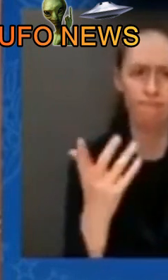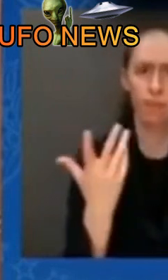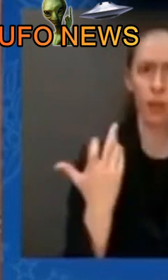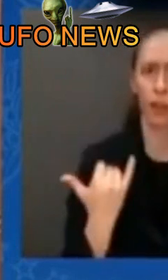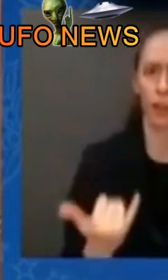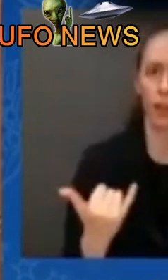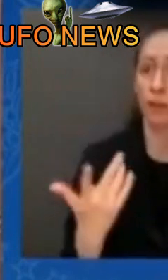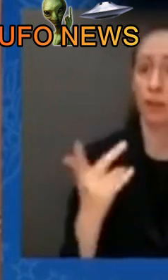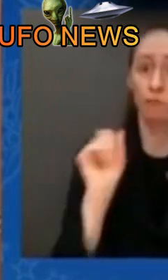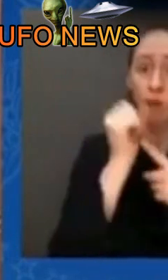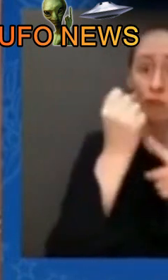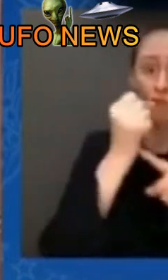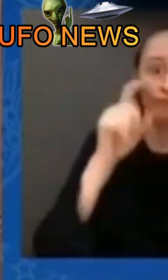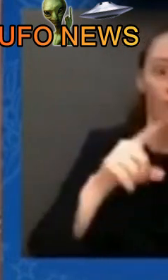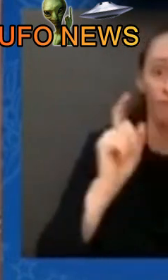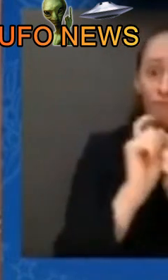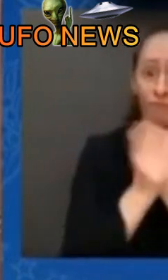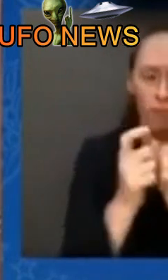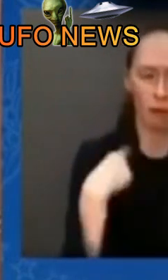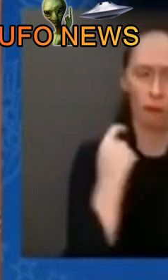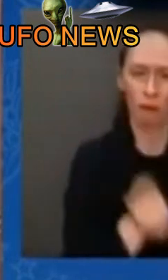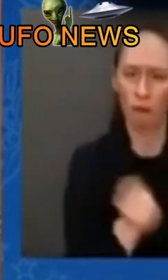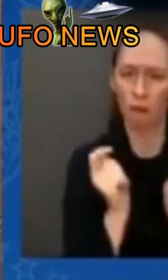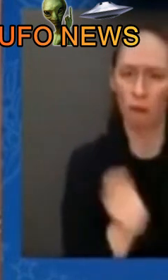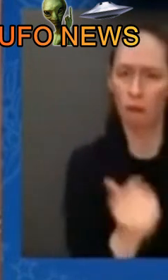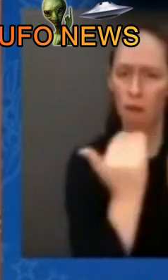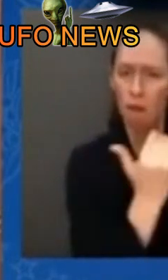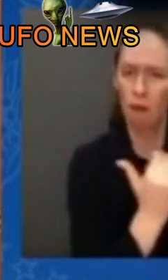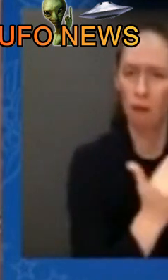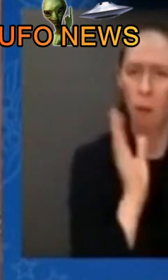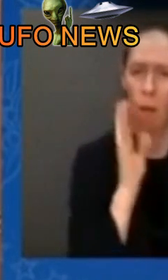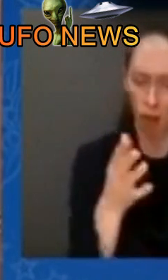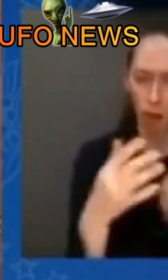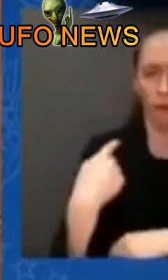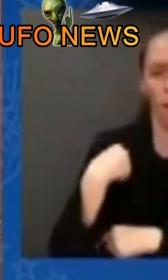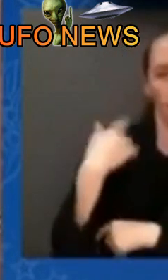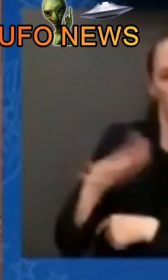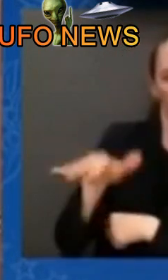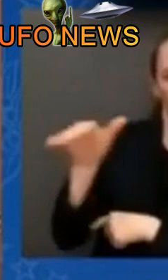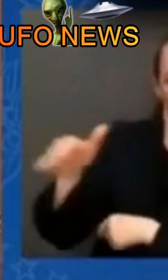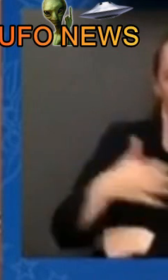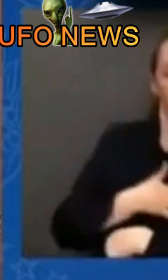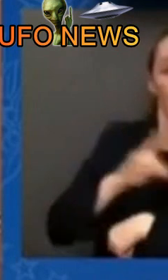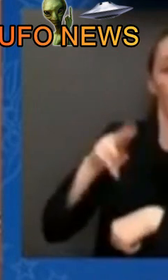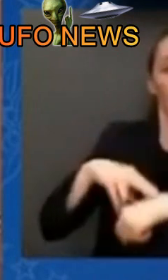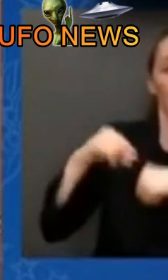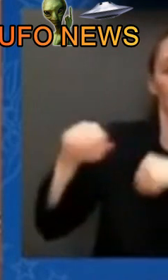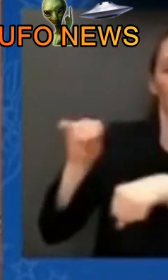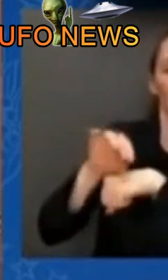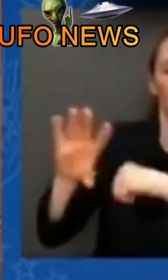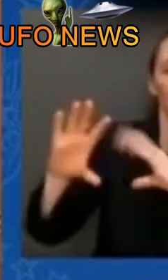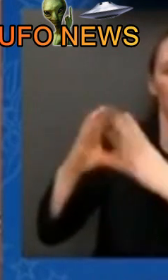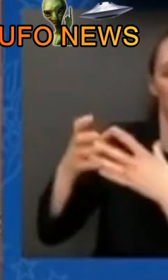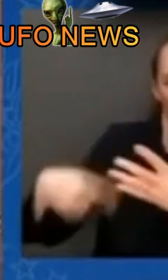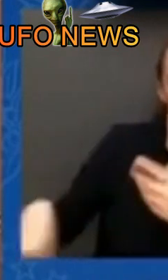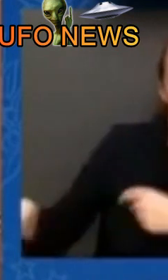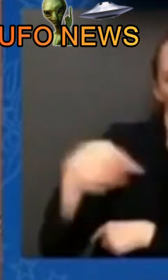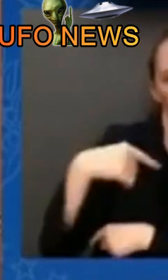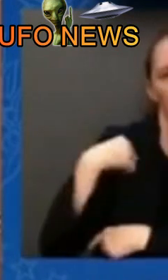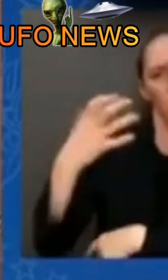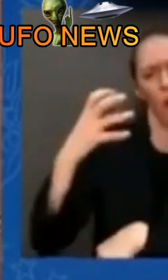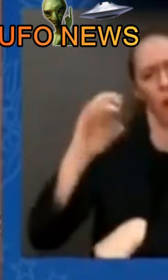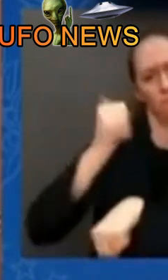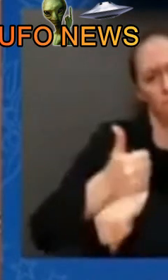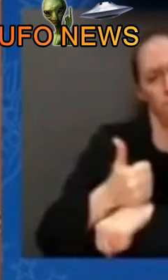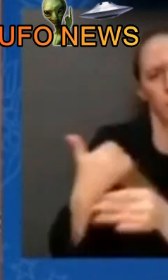Security Advisor to lead a government-wide effort to make sure we are positioned to deal safely and effectively with the